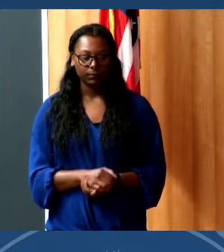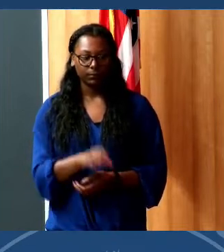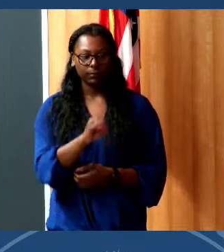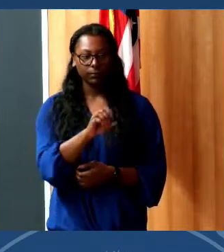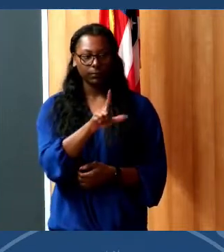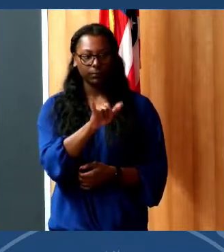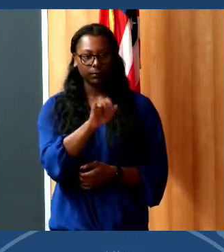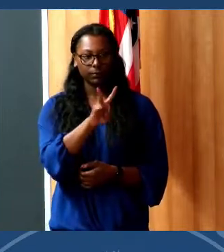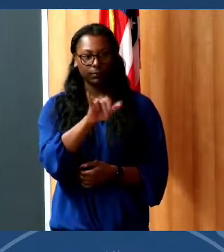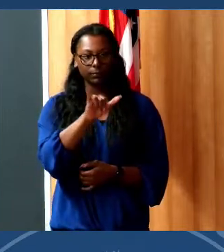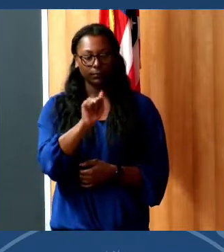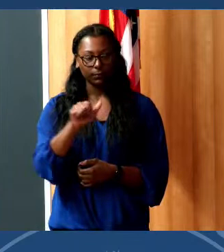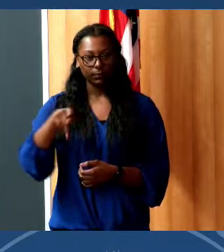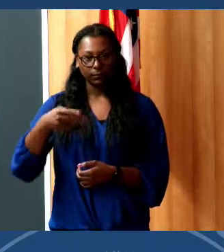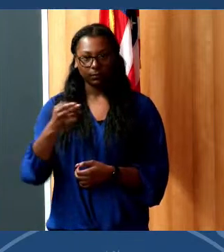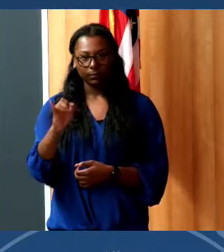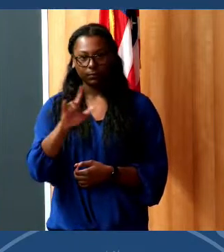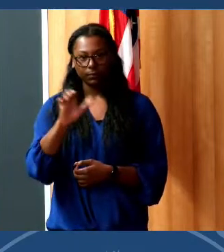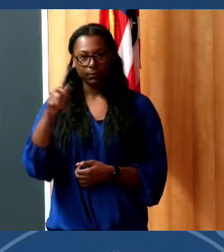Olivia Phillips.